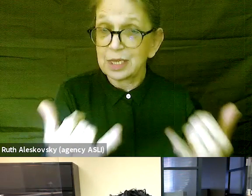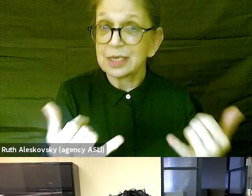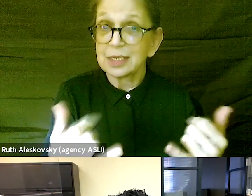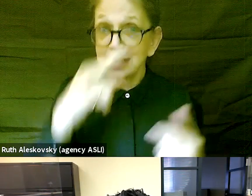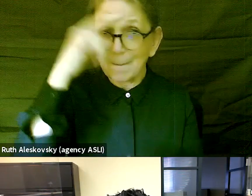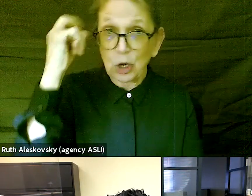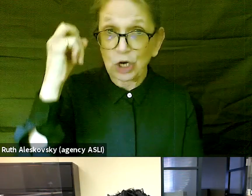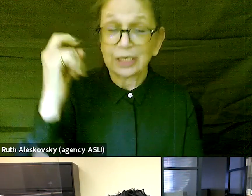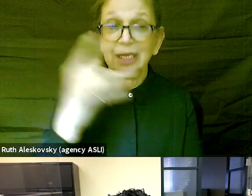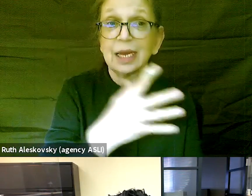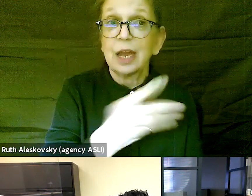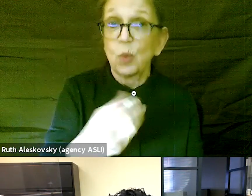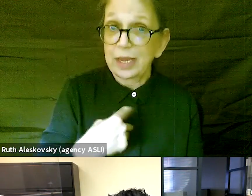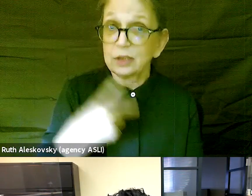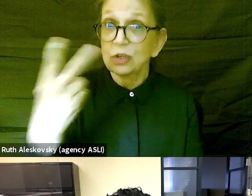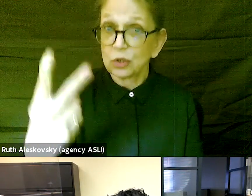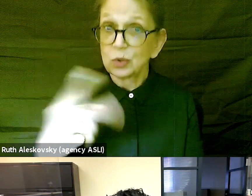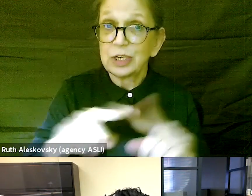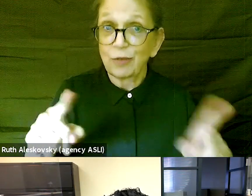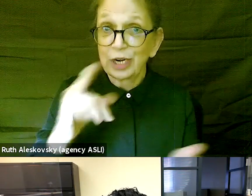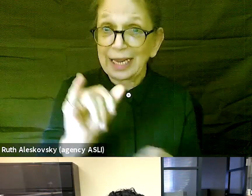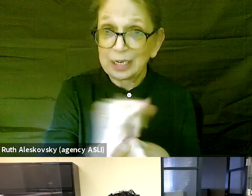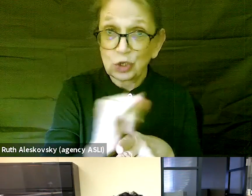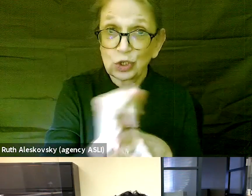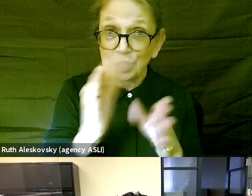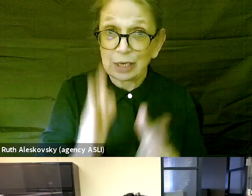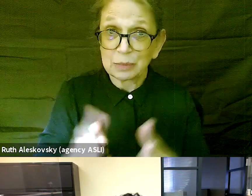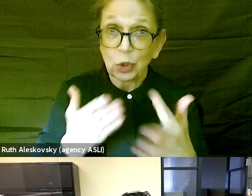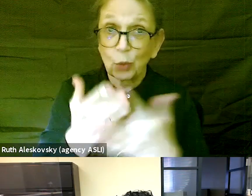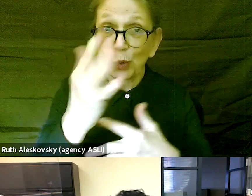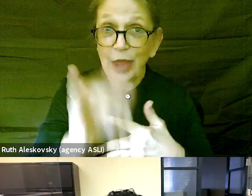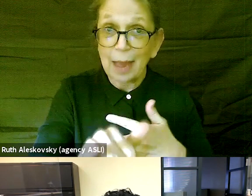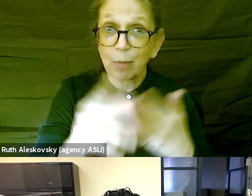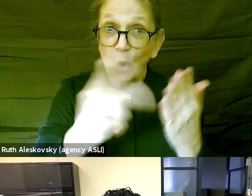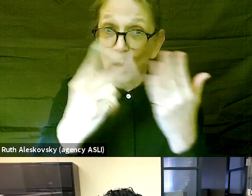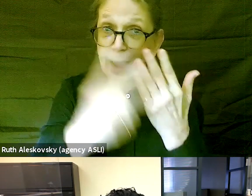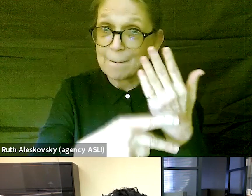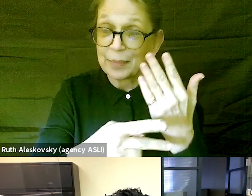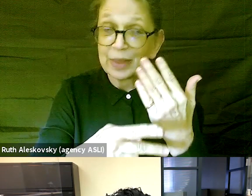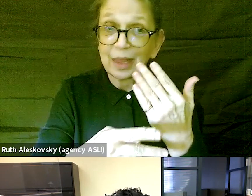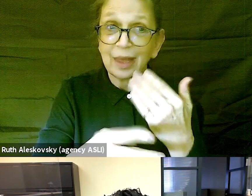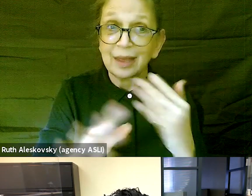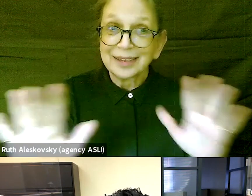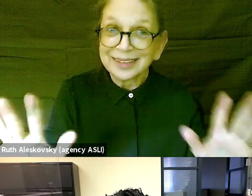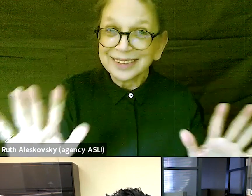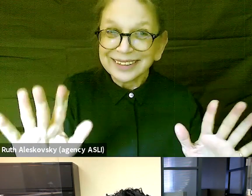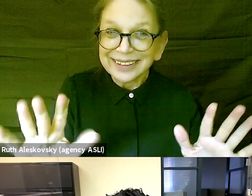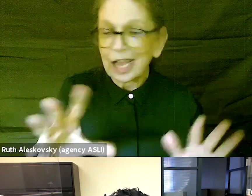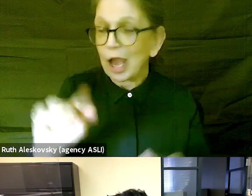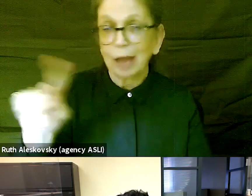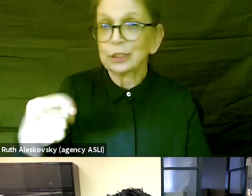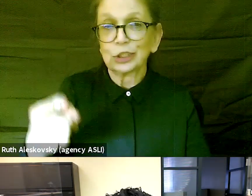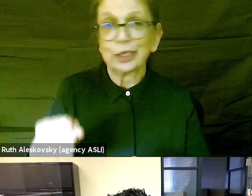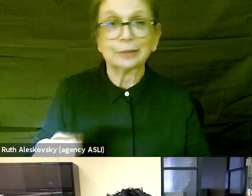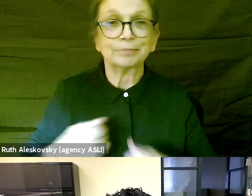Inclusion. We had 2 summer internships through that program. So I'm going to just shamelessly plug